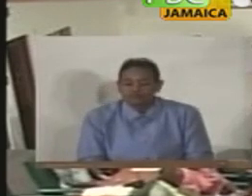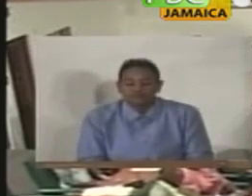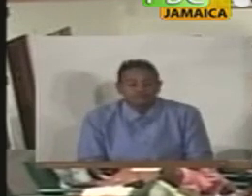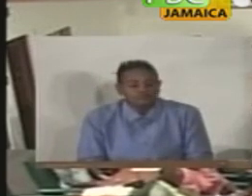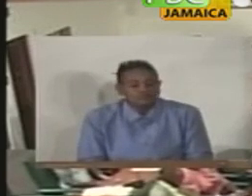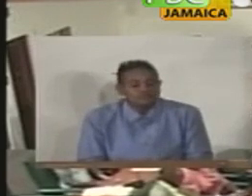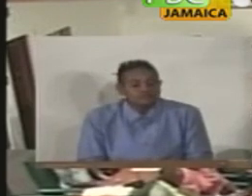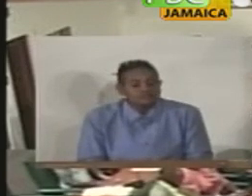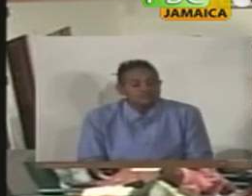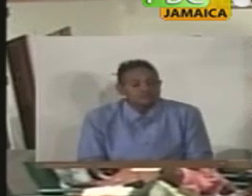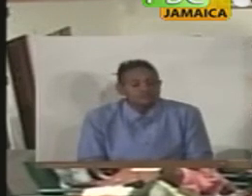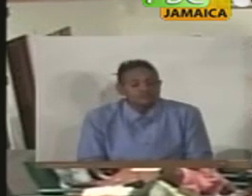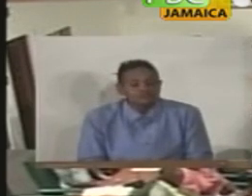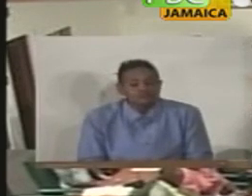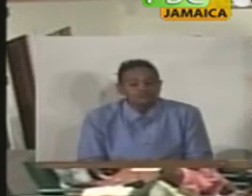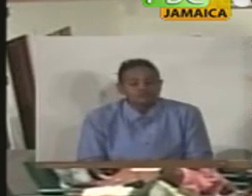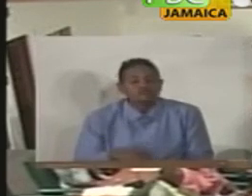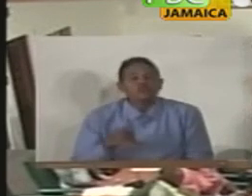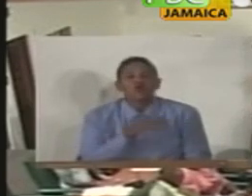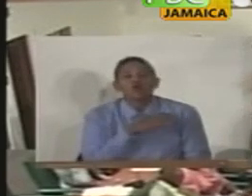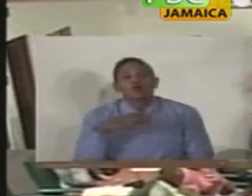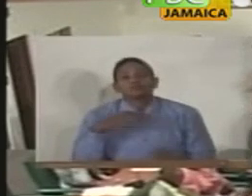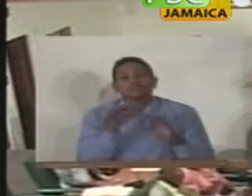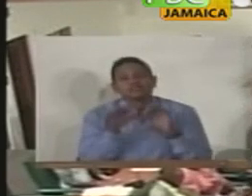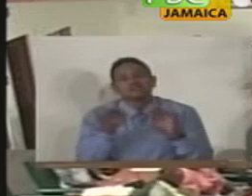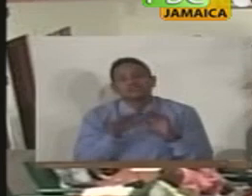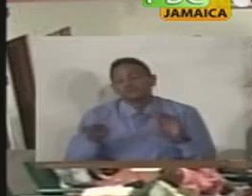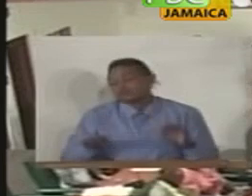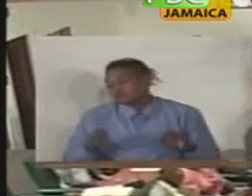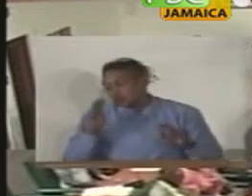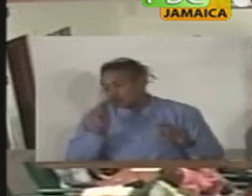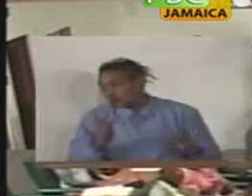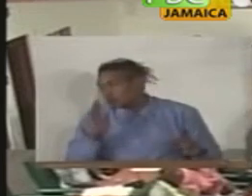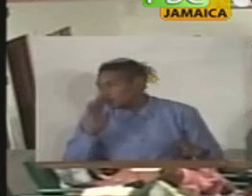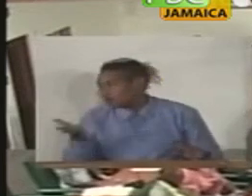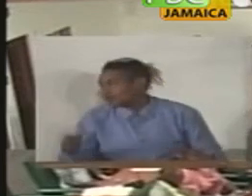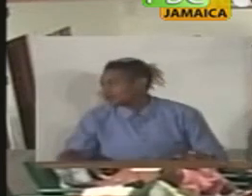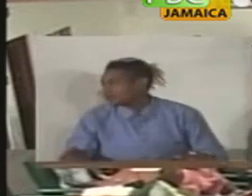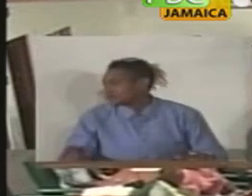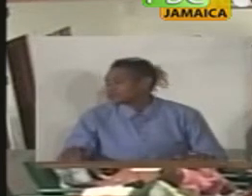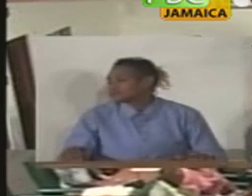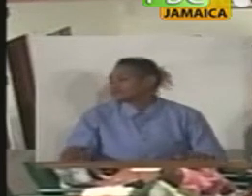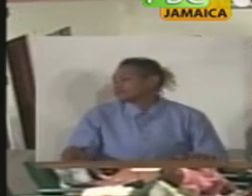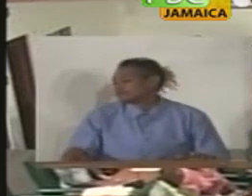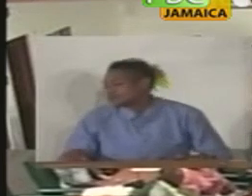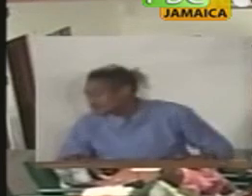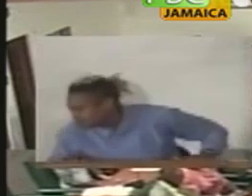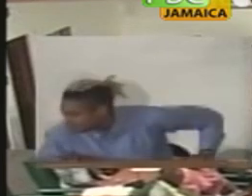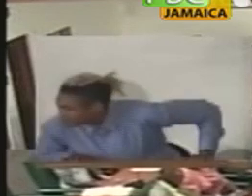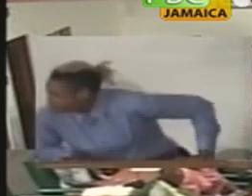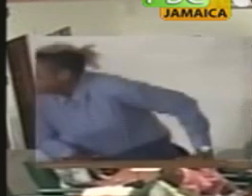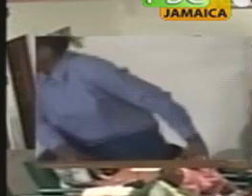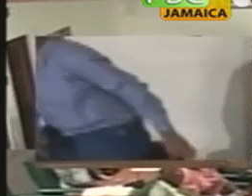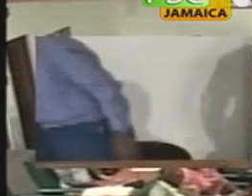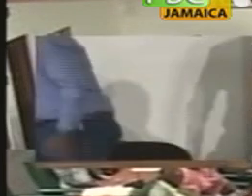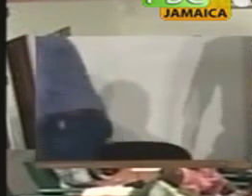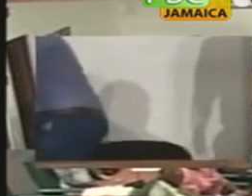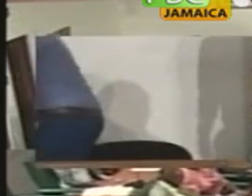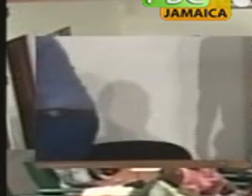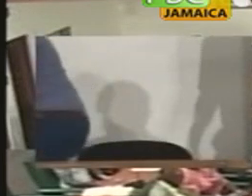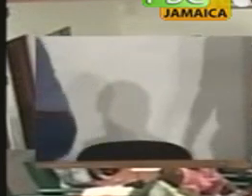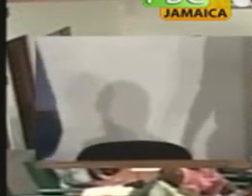The House will now resolve itself into a committee of the whole House to consider the bill clause by